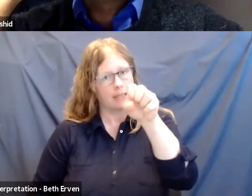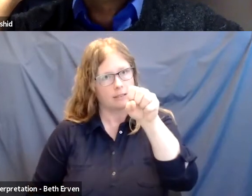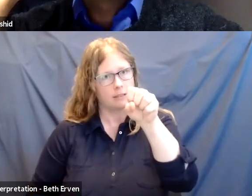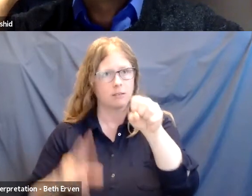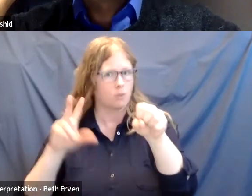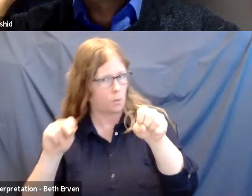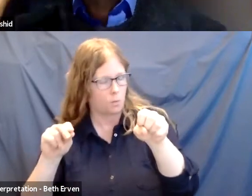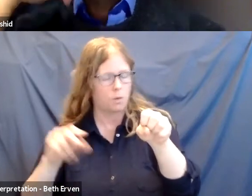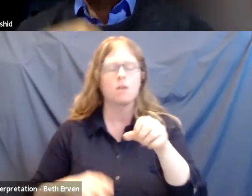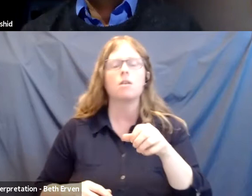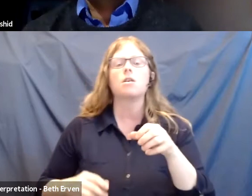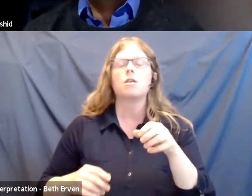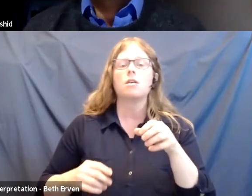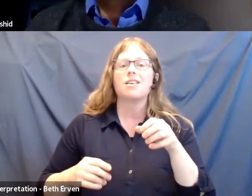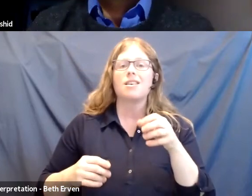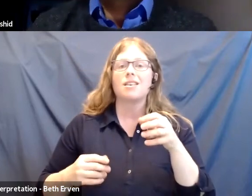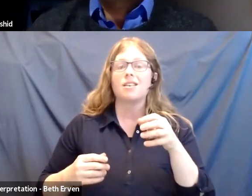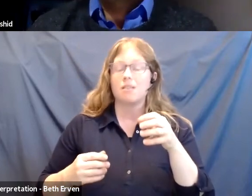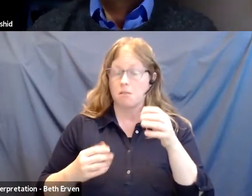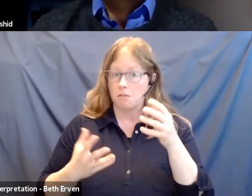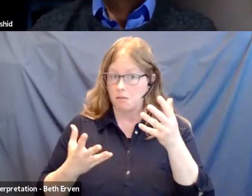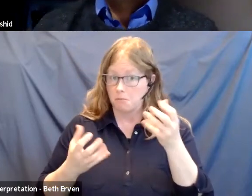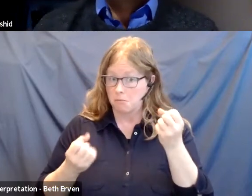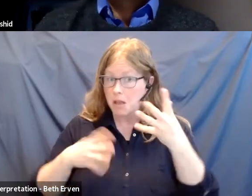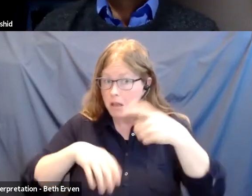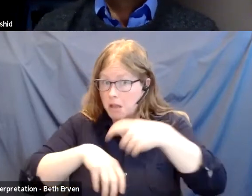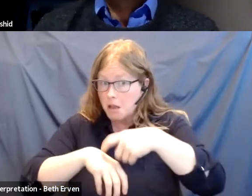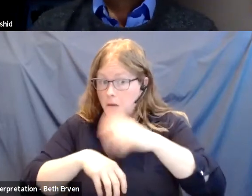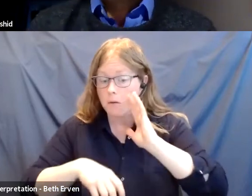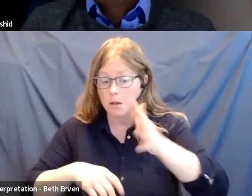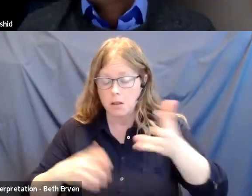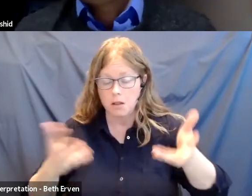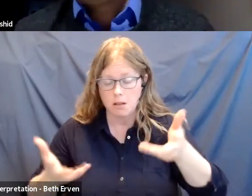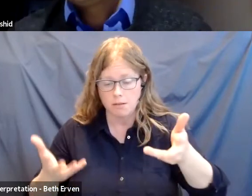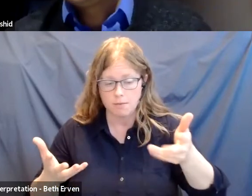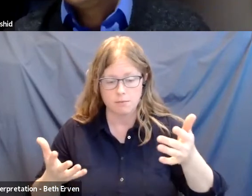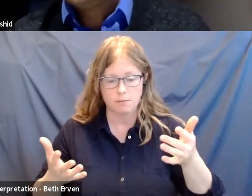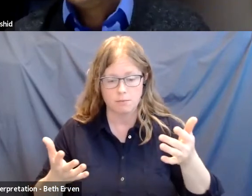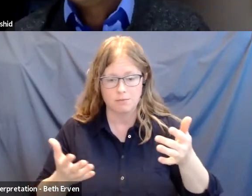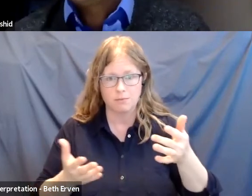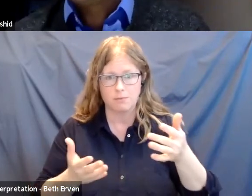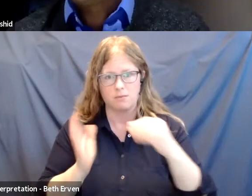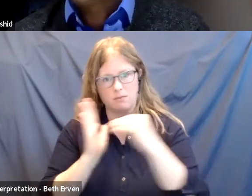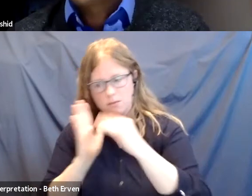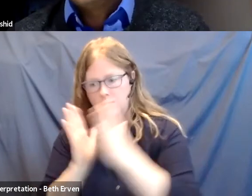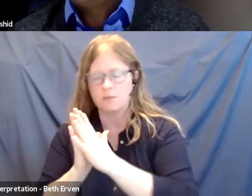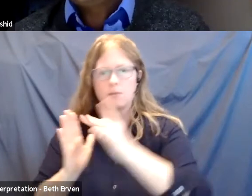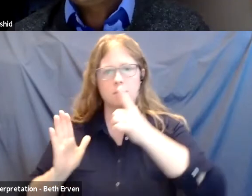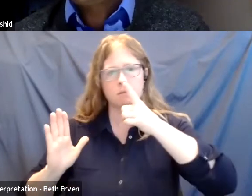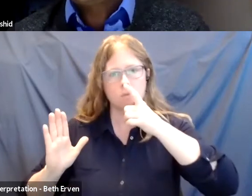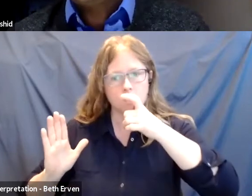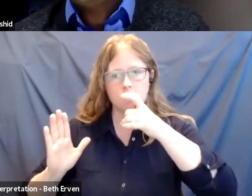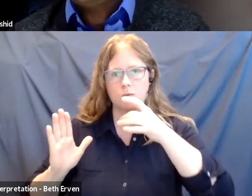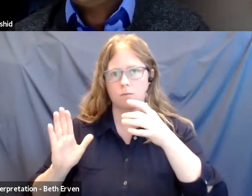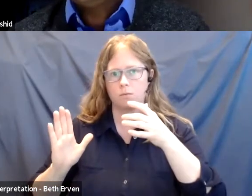So oftentimes they don't actually explicitly state about various disabilities in terms of who is entered